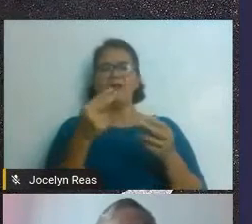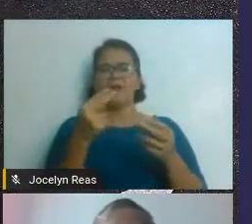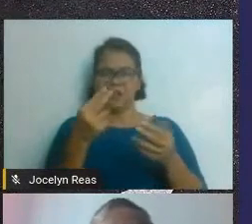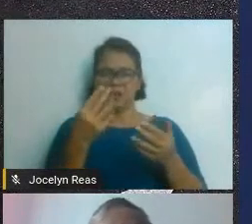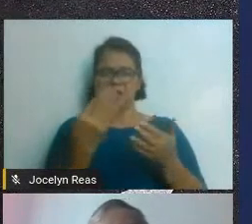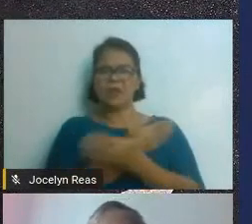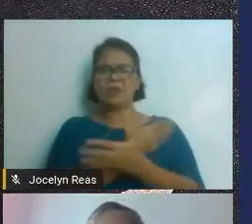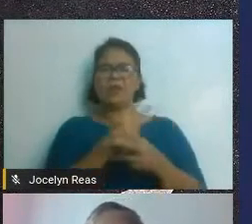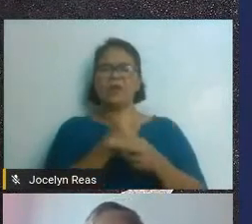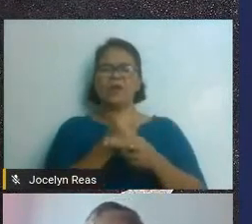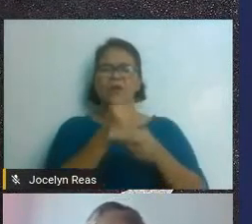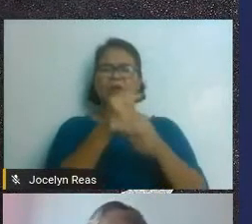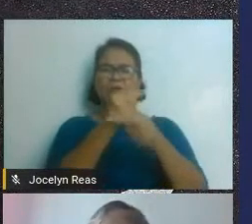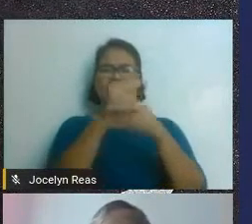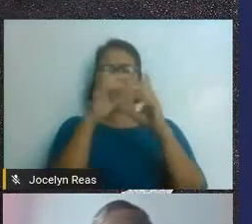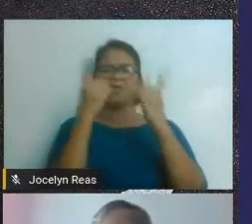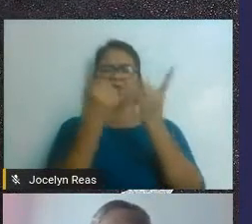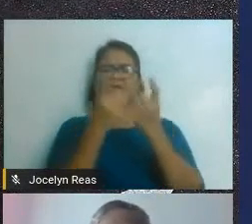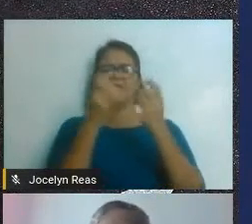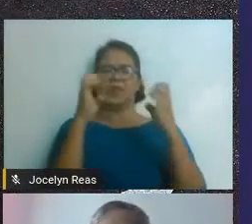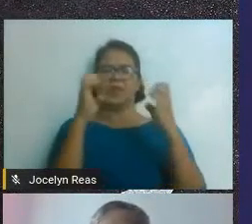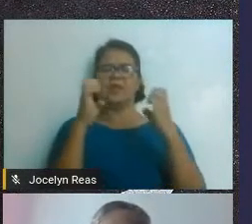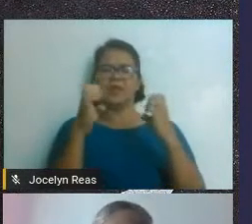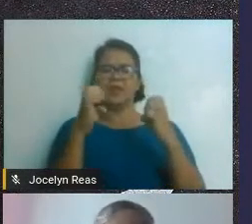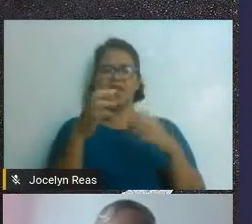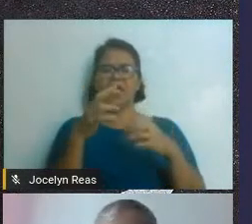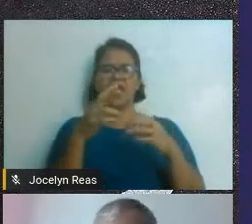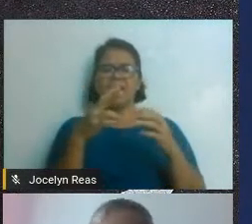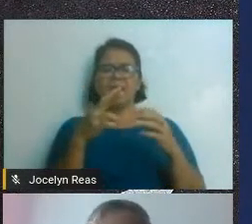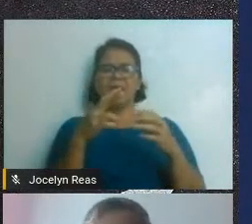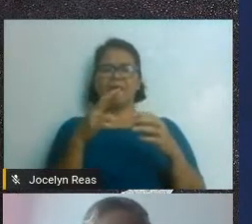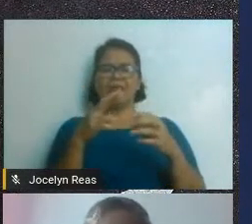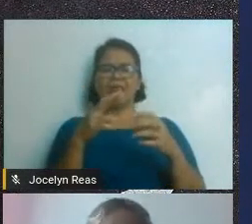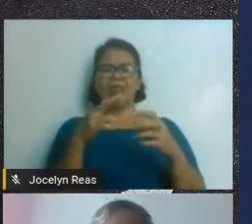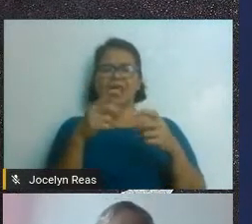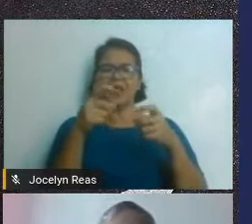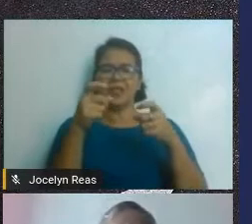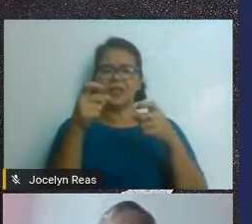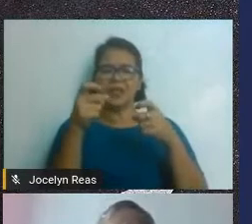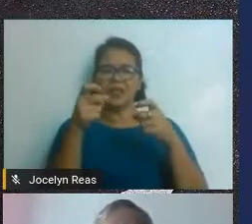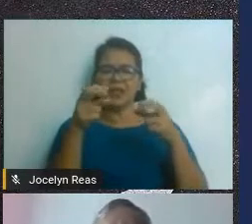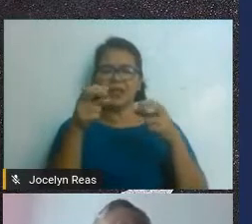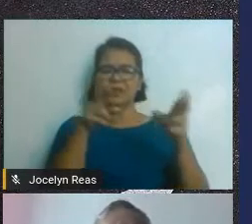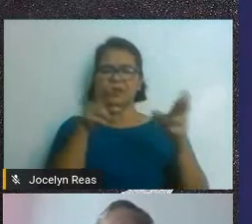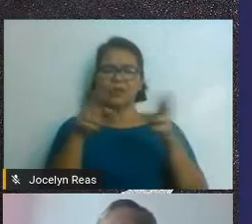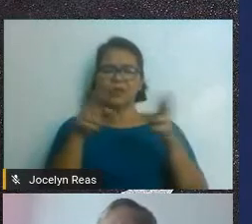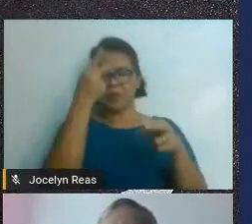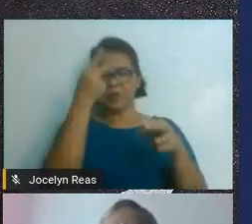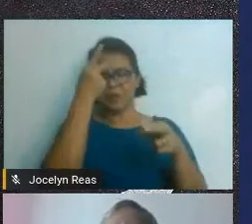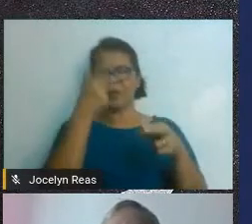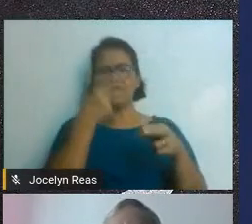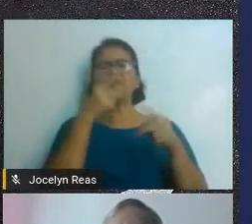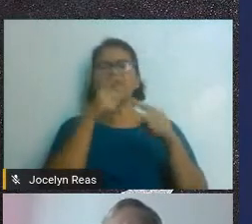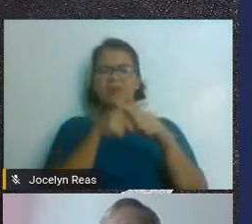the role of the parents will be different. They will have to actually